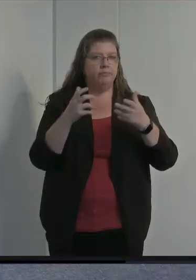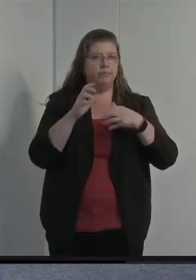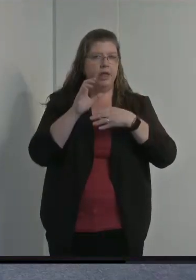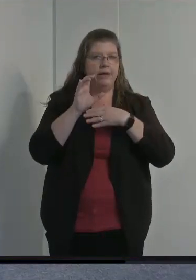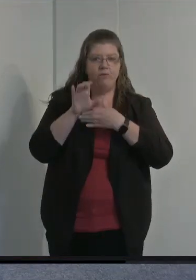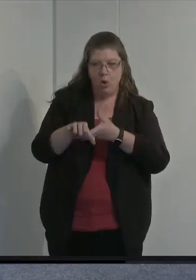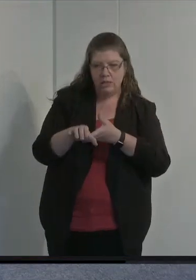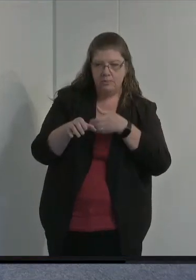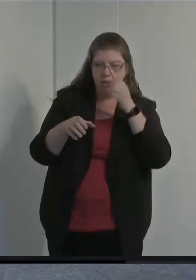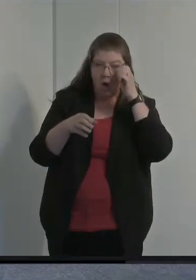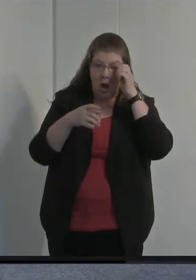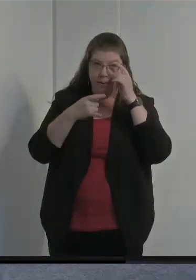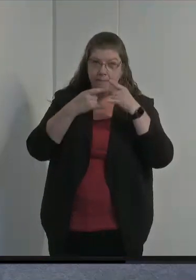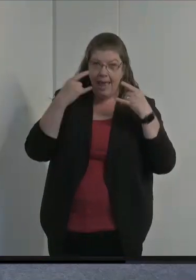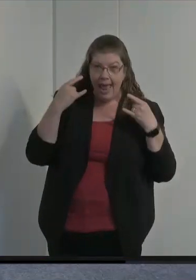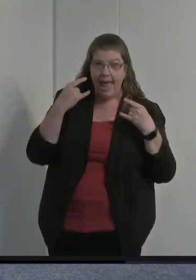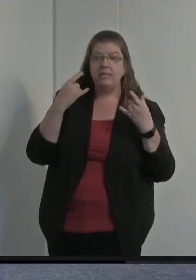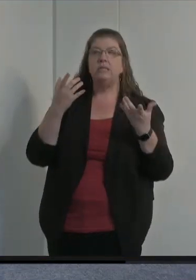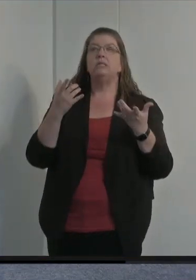enforcement on masks